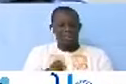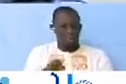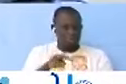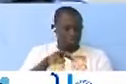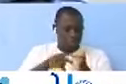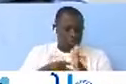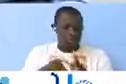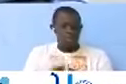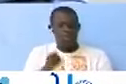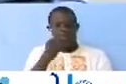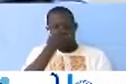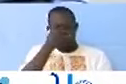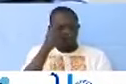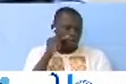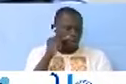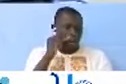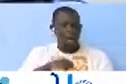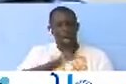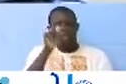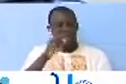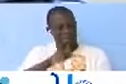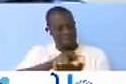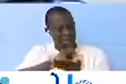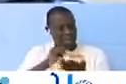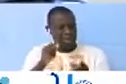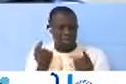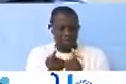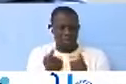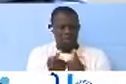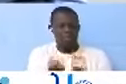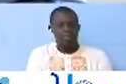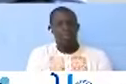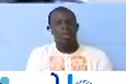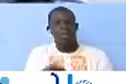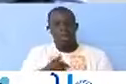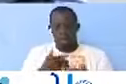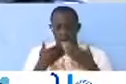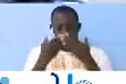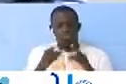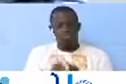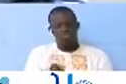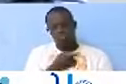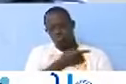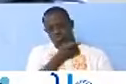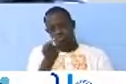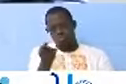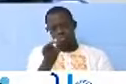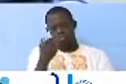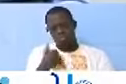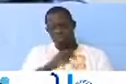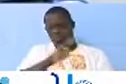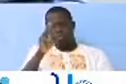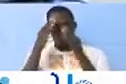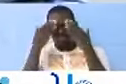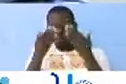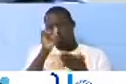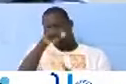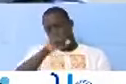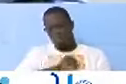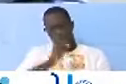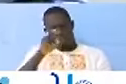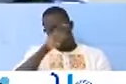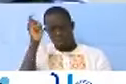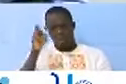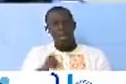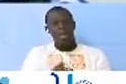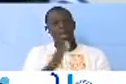they said it's drugs and cannabis. And I said to them, then you don't know your work.